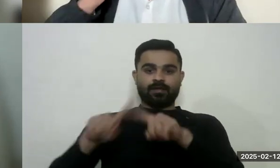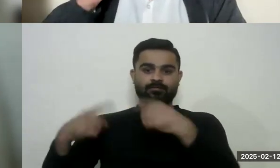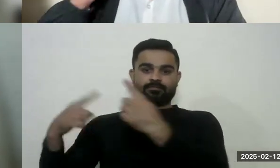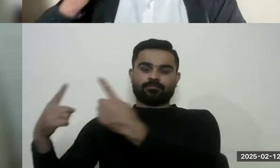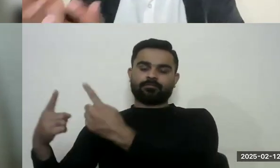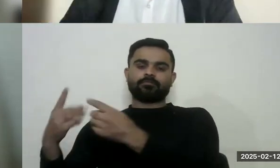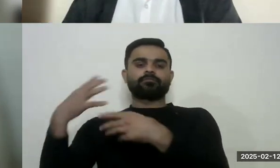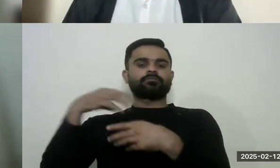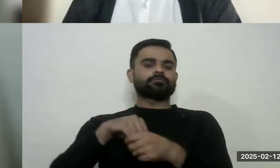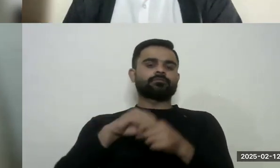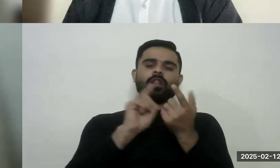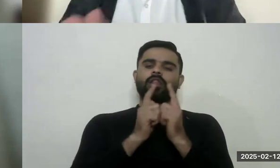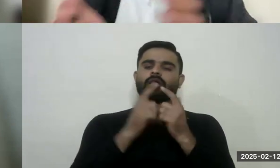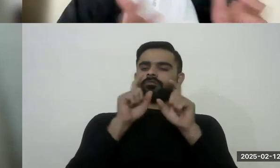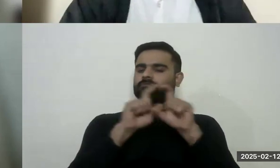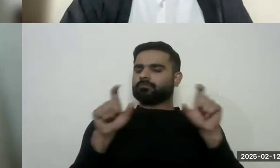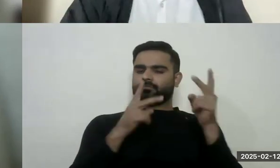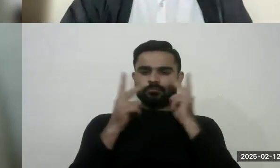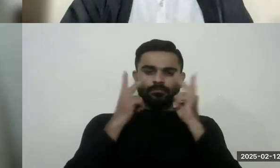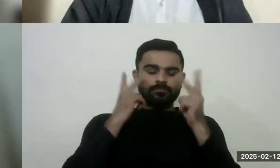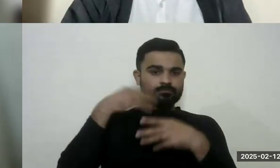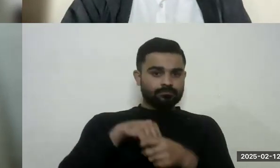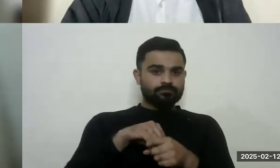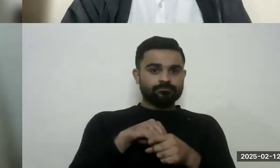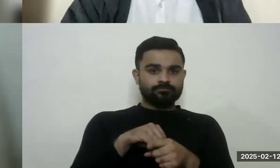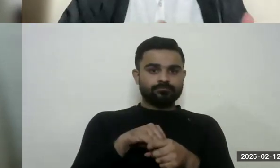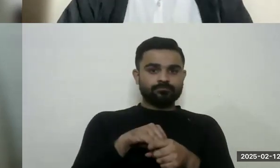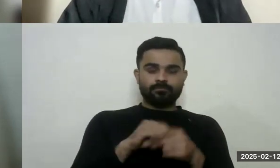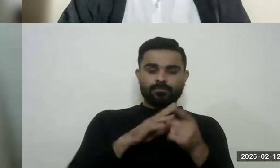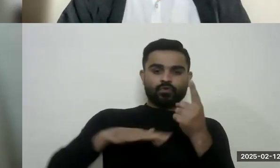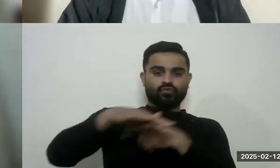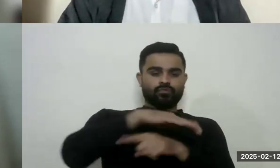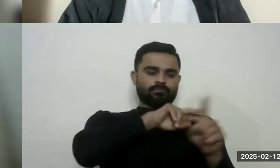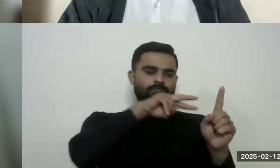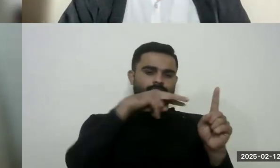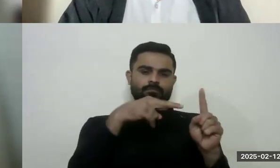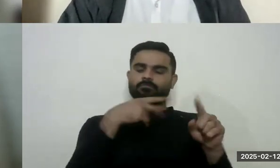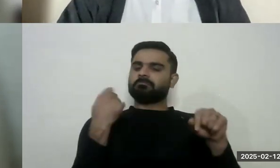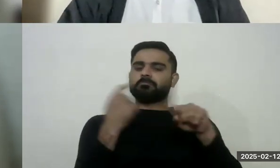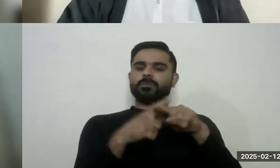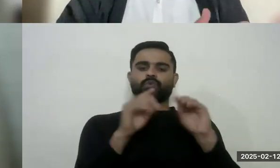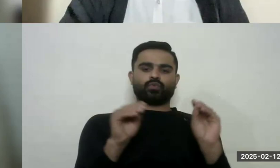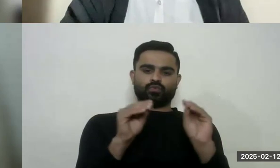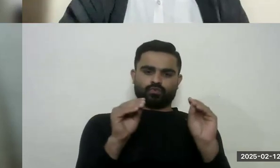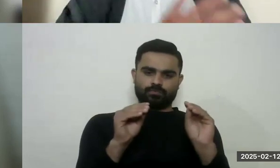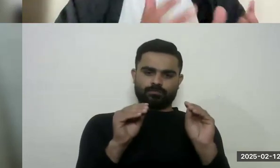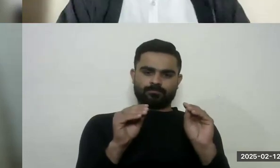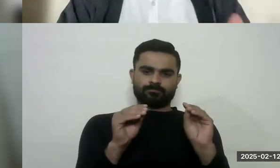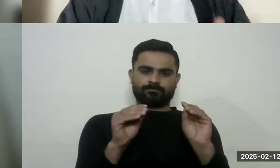with that logic, if it can create disparities, that same thing might be happening in the society as well, but it does not.